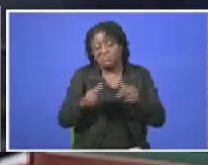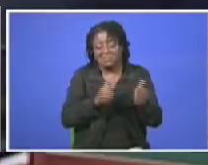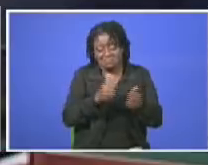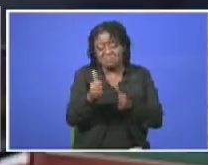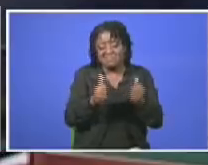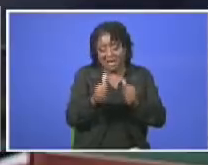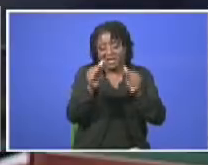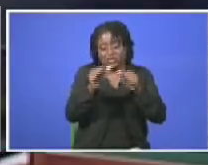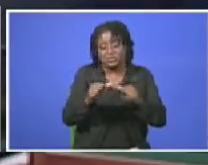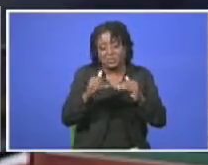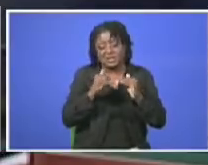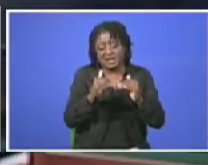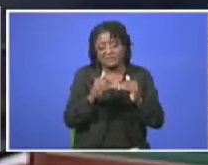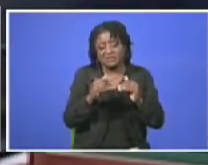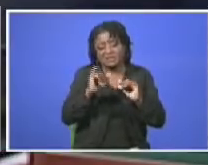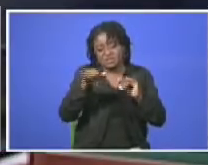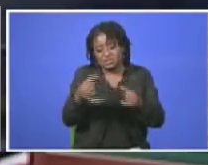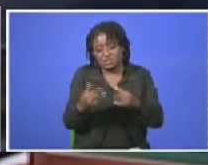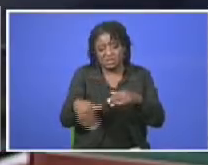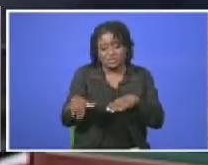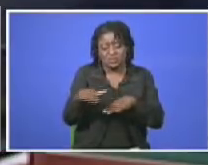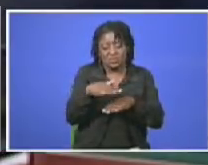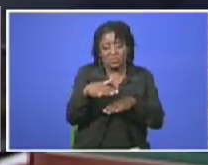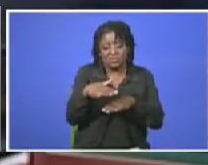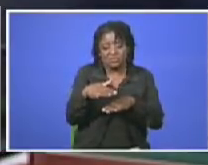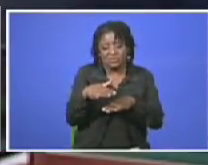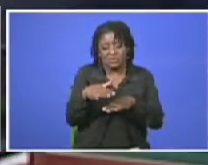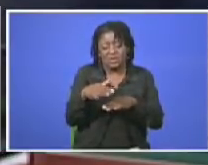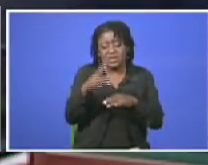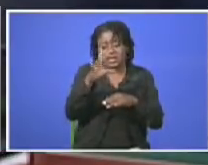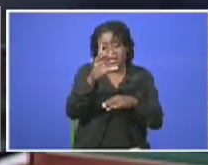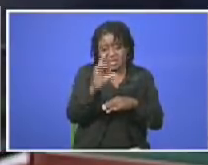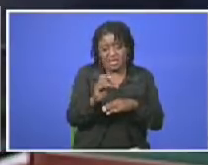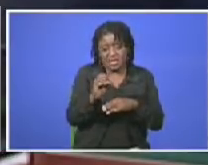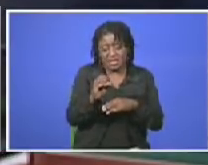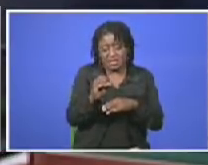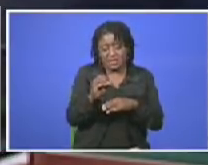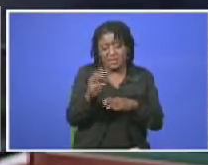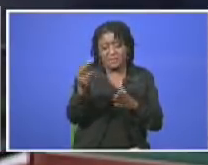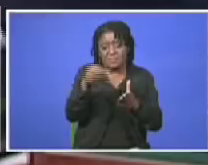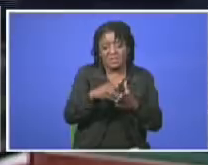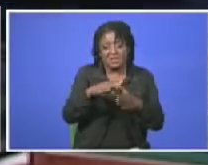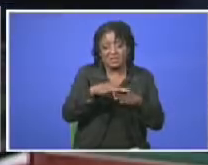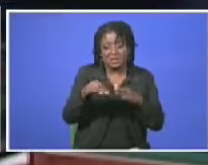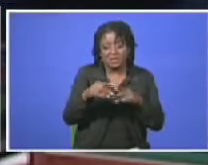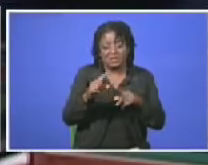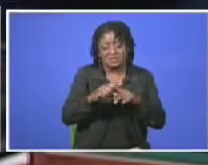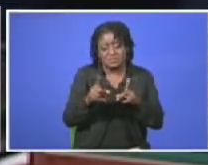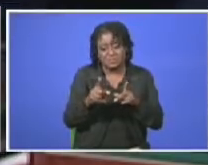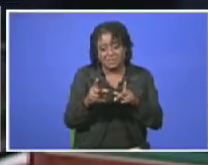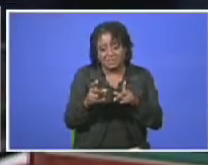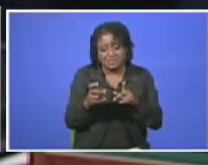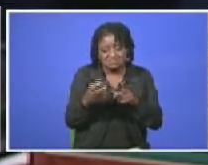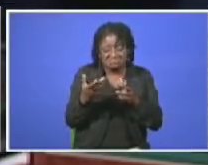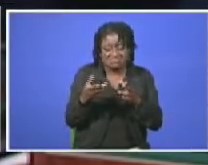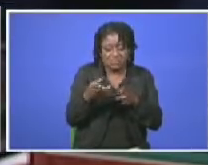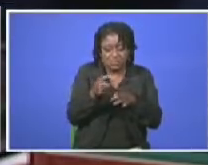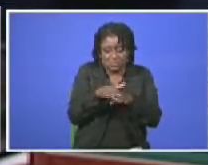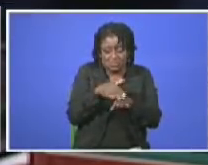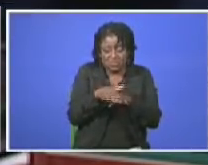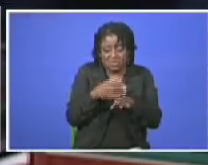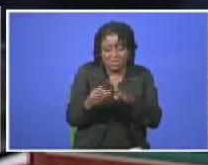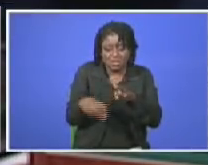of just over $80 million, but has crept up